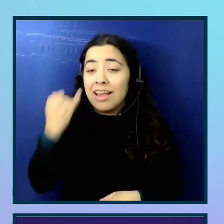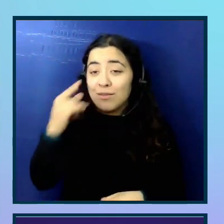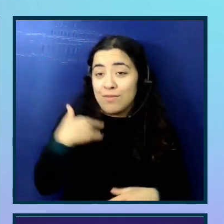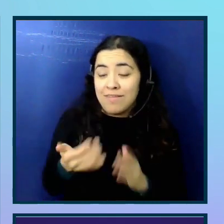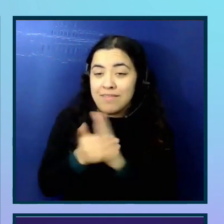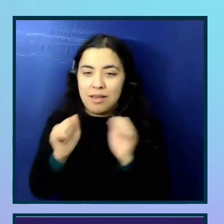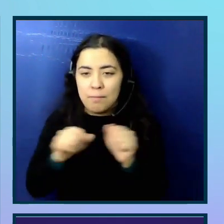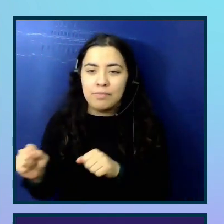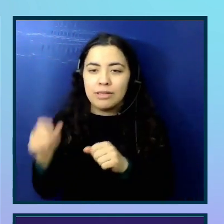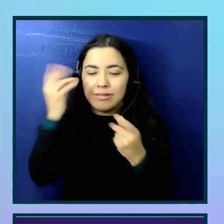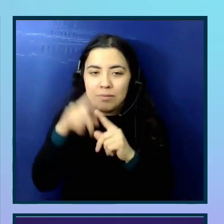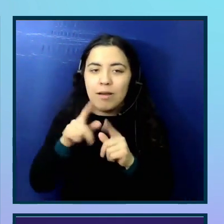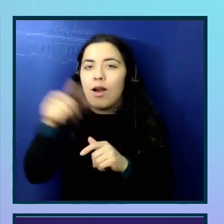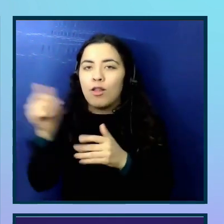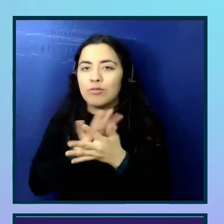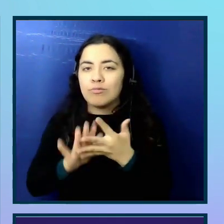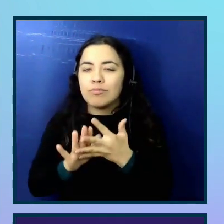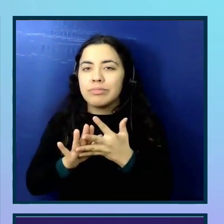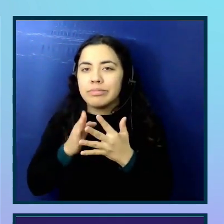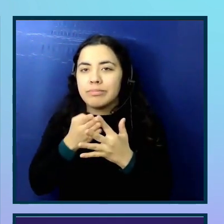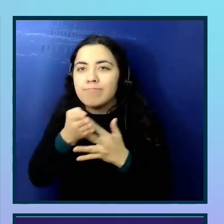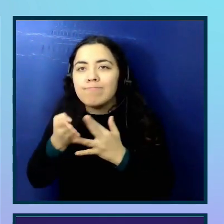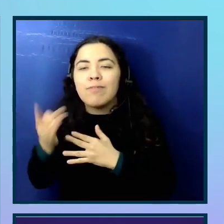to think about alternative login methods,